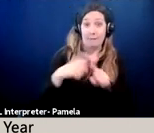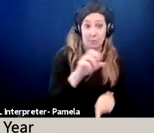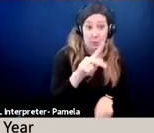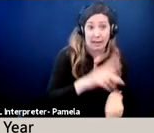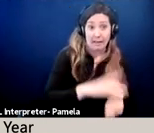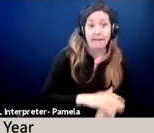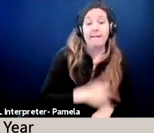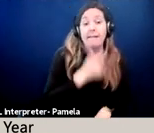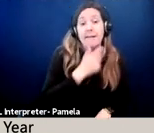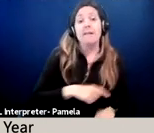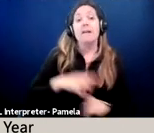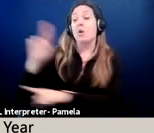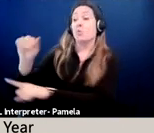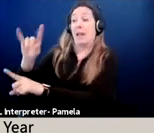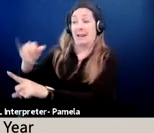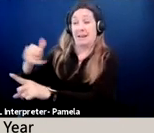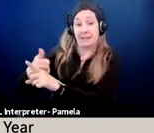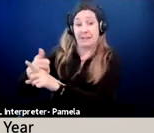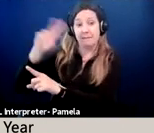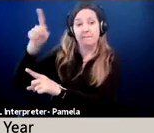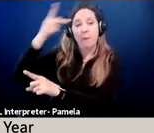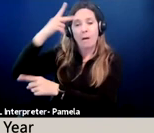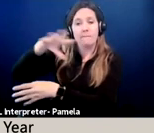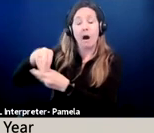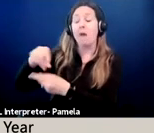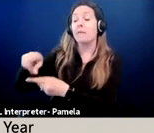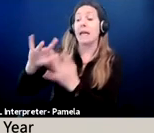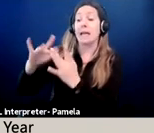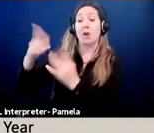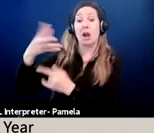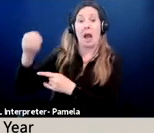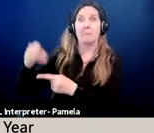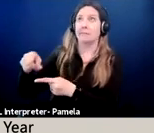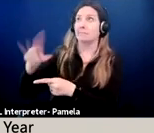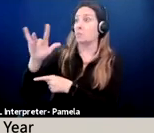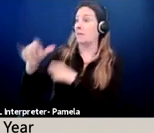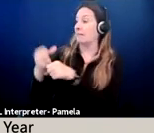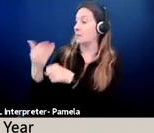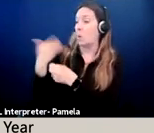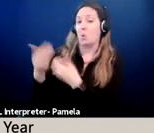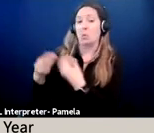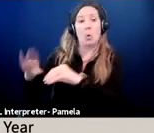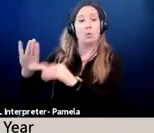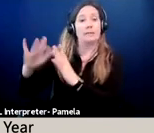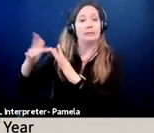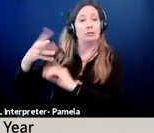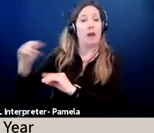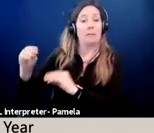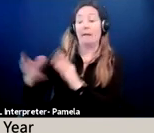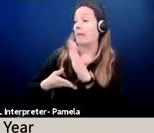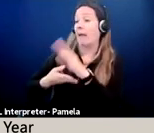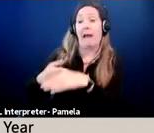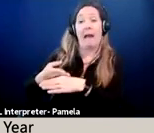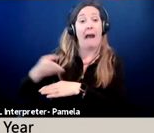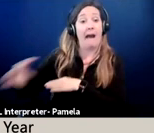Randy was involved in politics, but he sold his first internet company 25 years ago. And after that, he